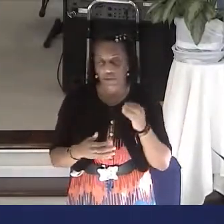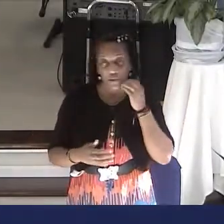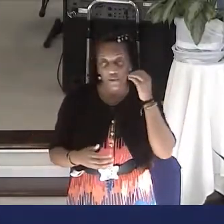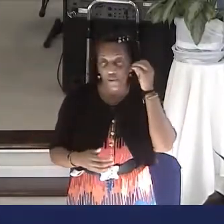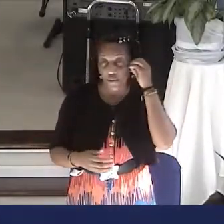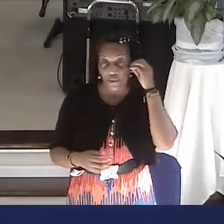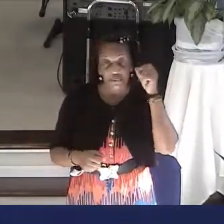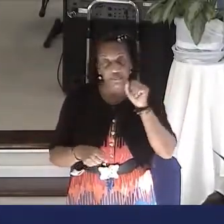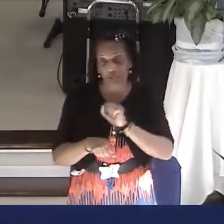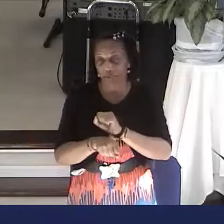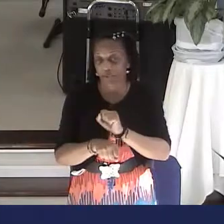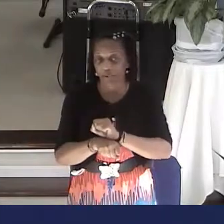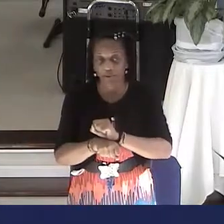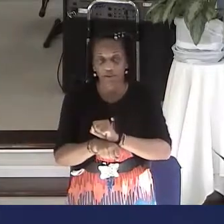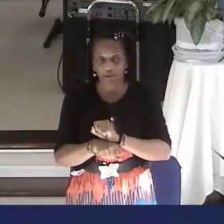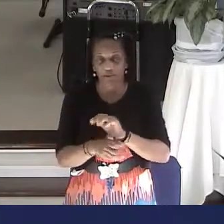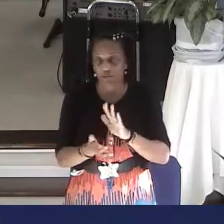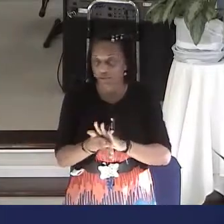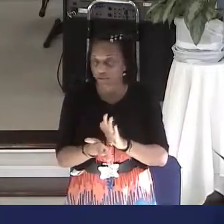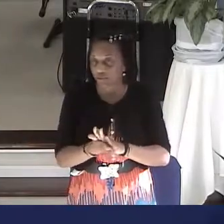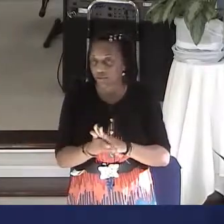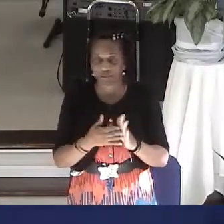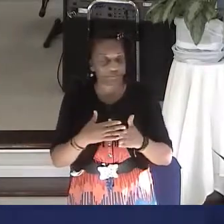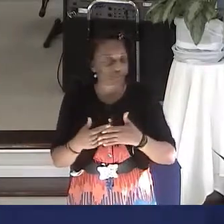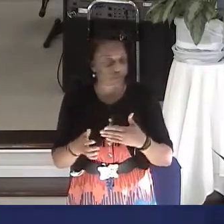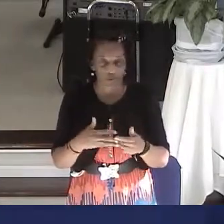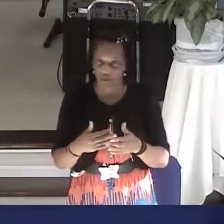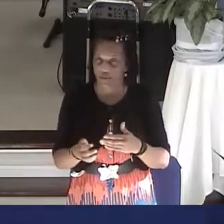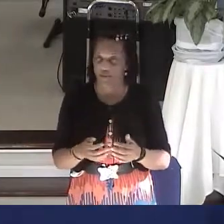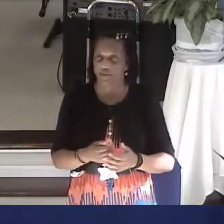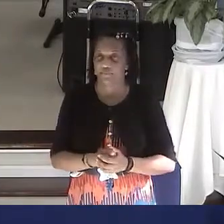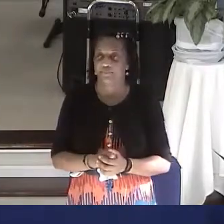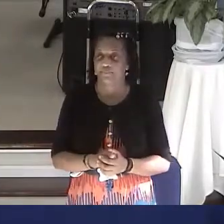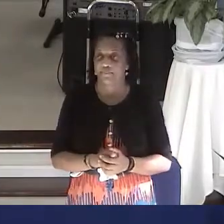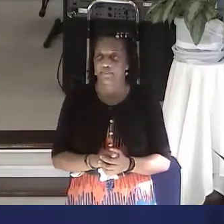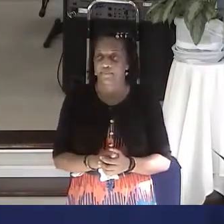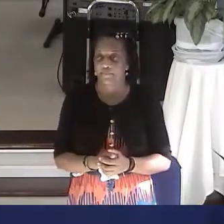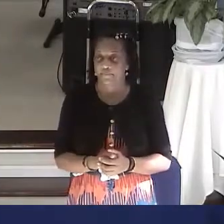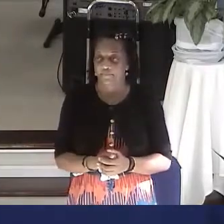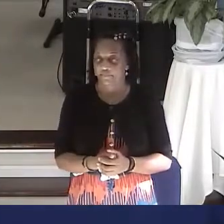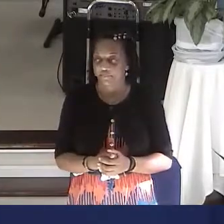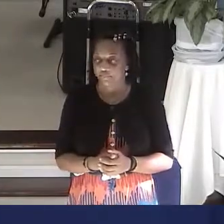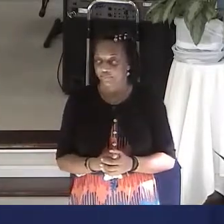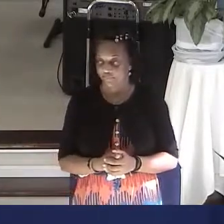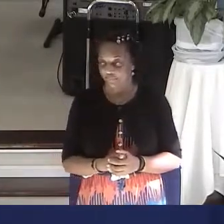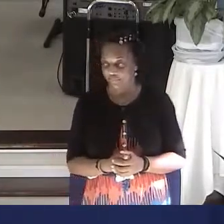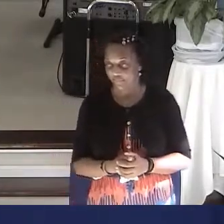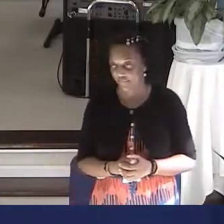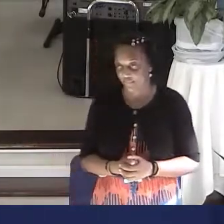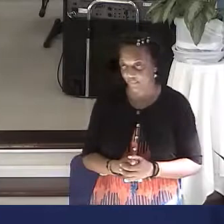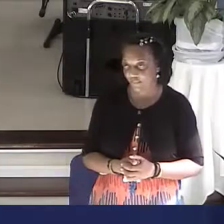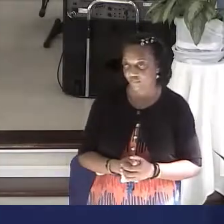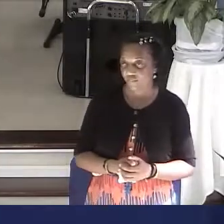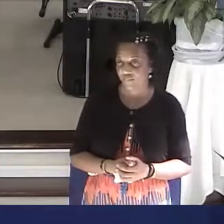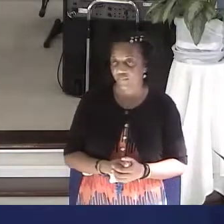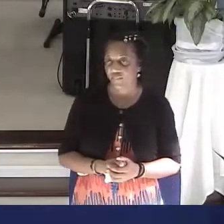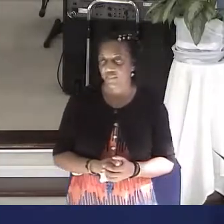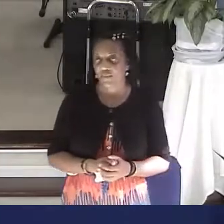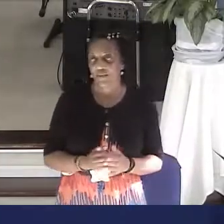say 6 feet apart. But whoa, they give you 6 feet so you can dance. Hallelujah.